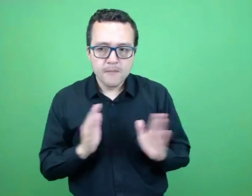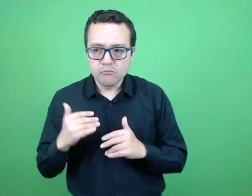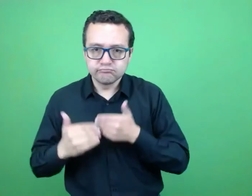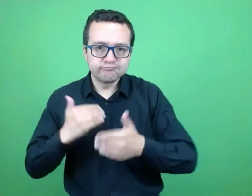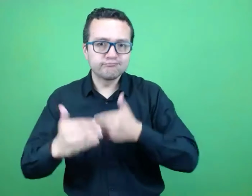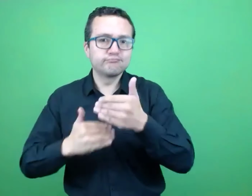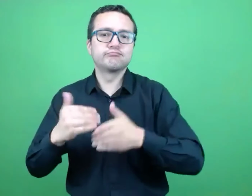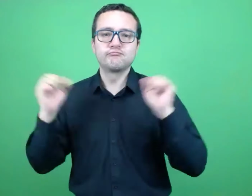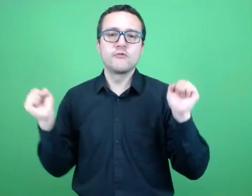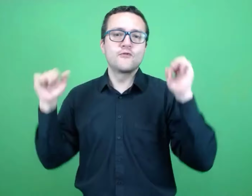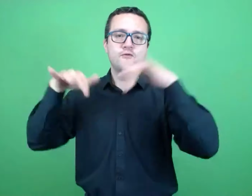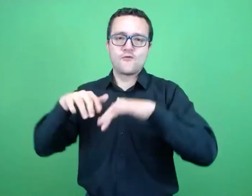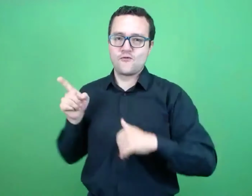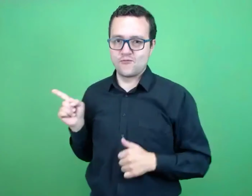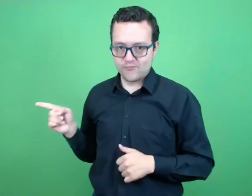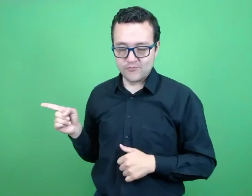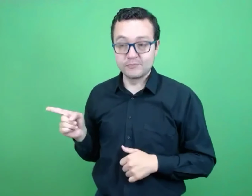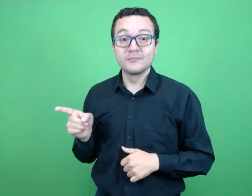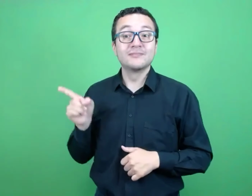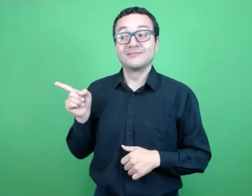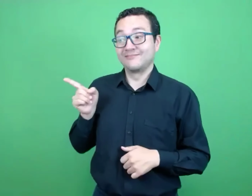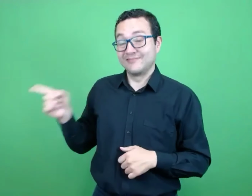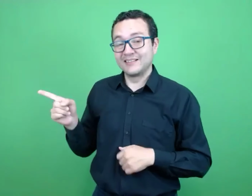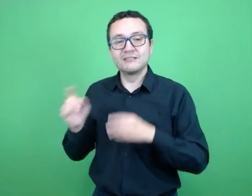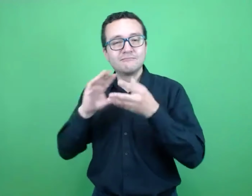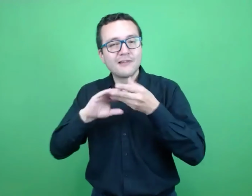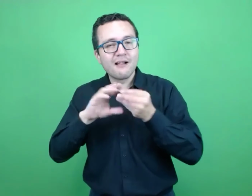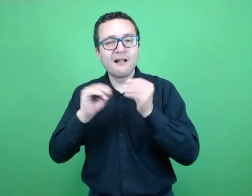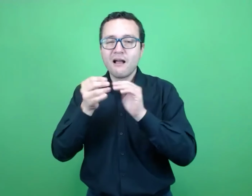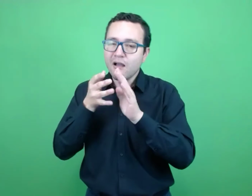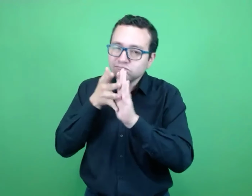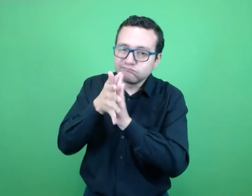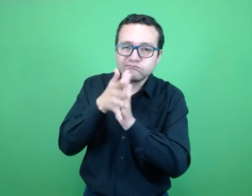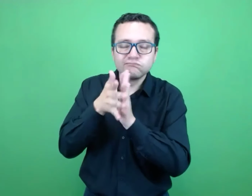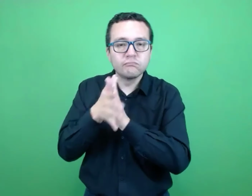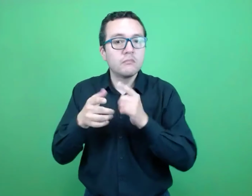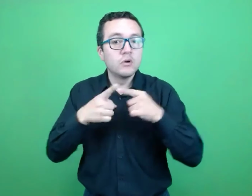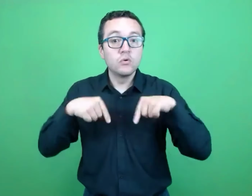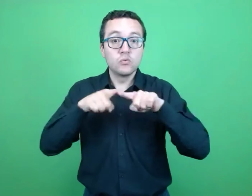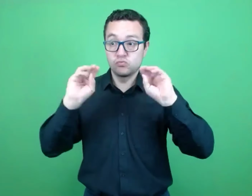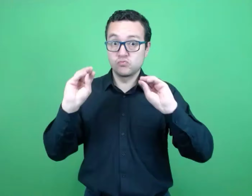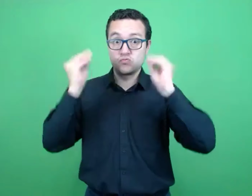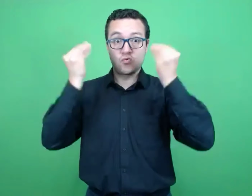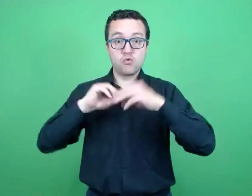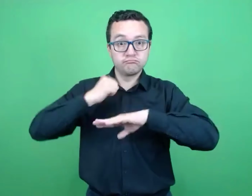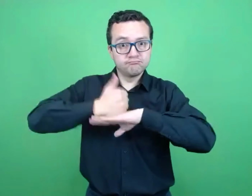can engage with this conversation. So, Greta, please take it away when you're ready.